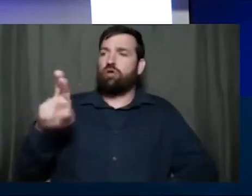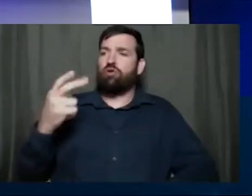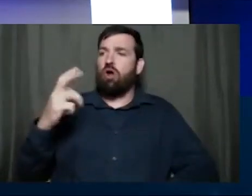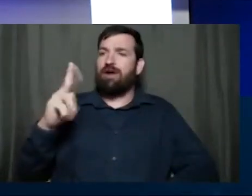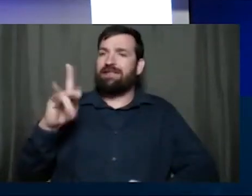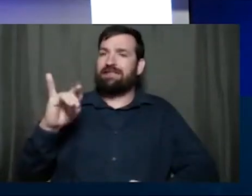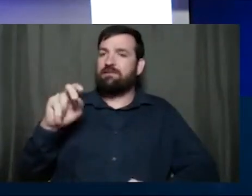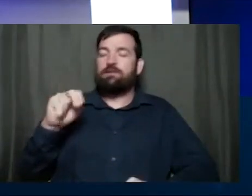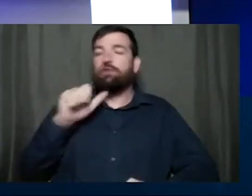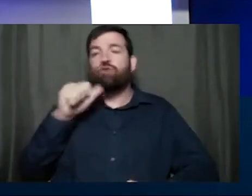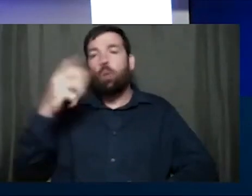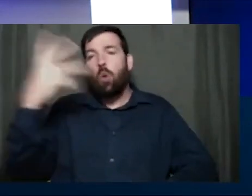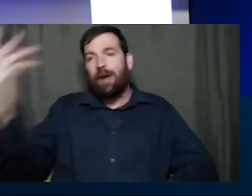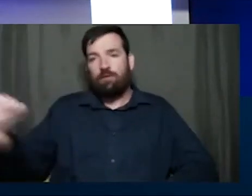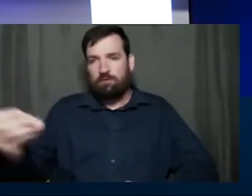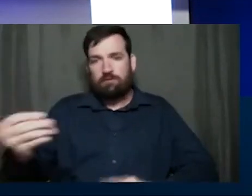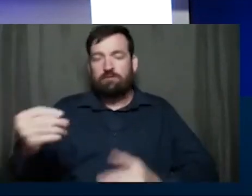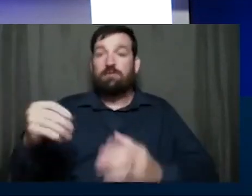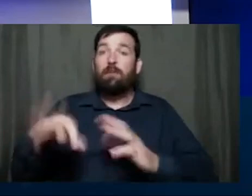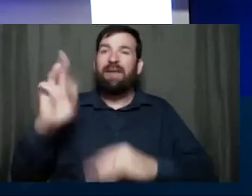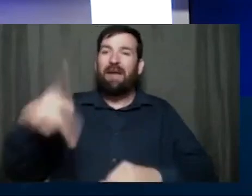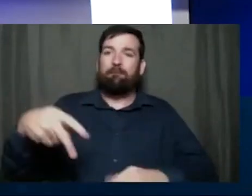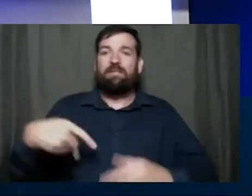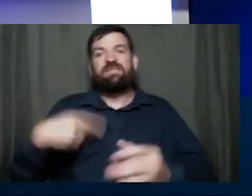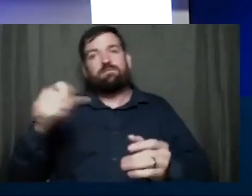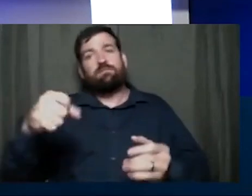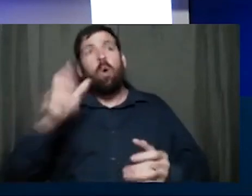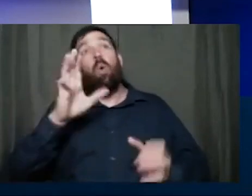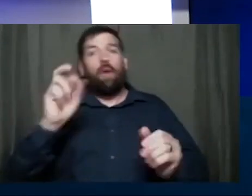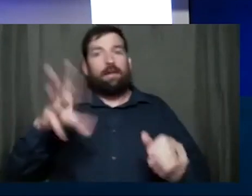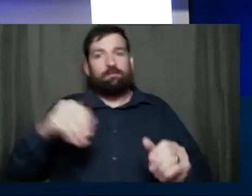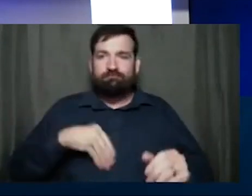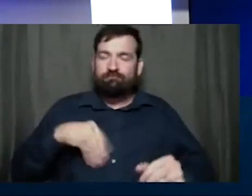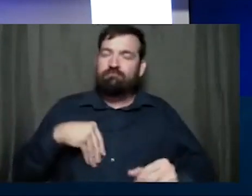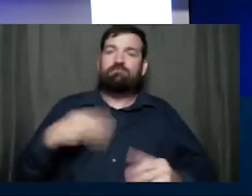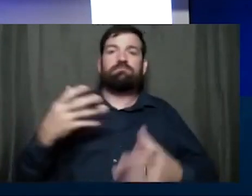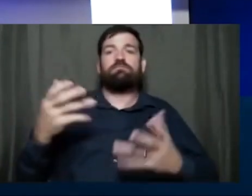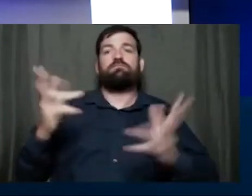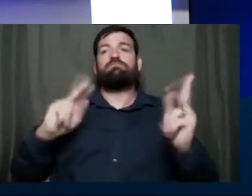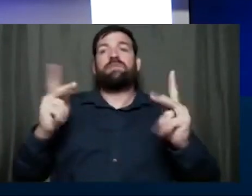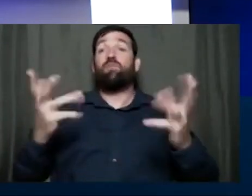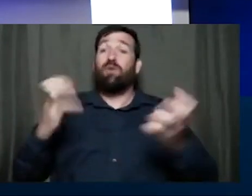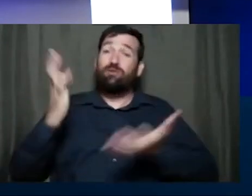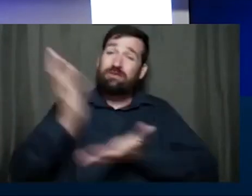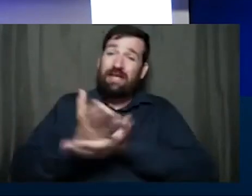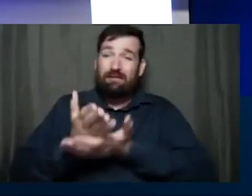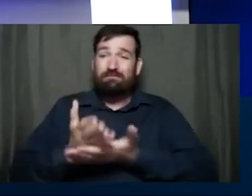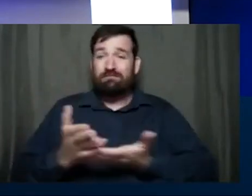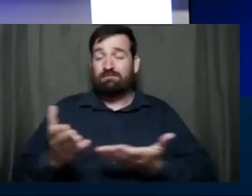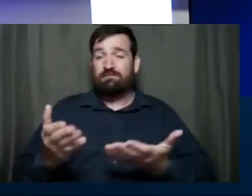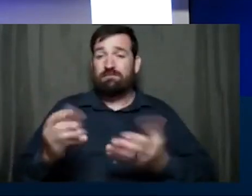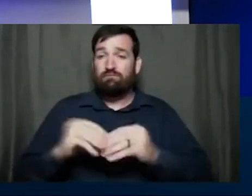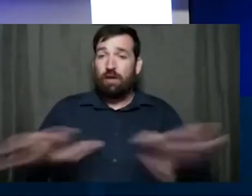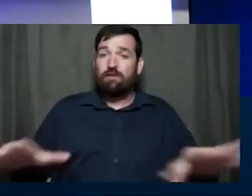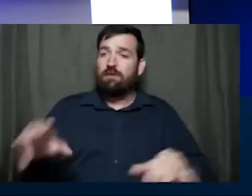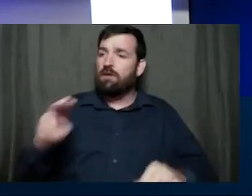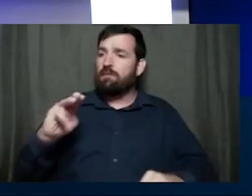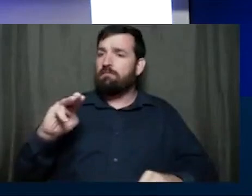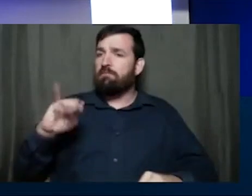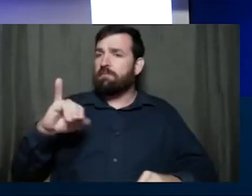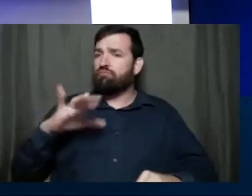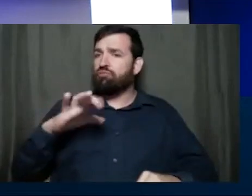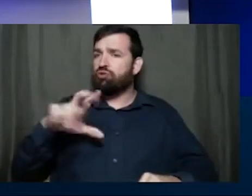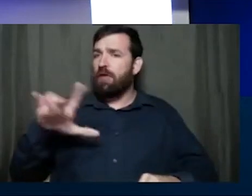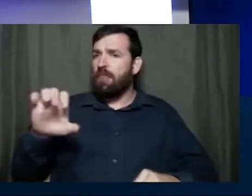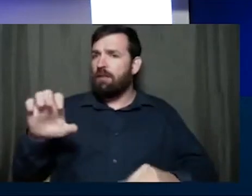go, okay, sounds good, I'll do it. I think people are wanting to stay safe and stop the spread. Michelle wants to know if you could touch on how protected our younger